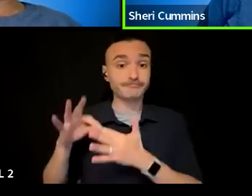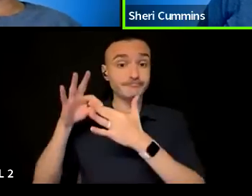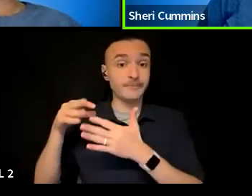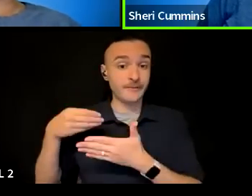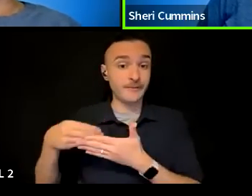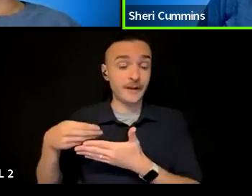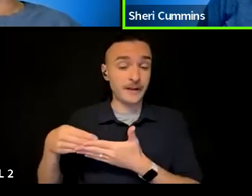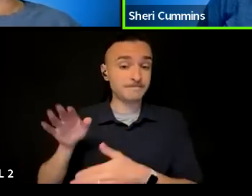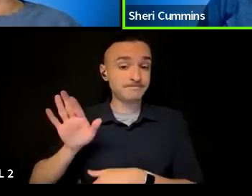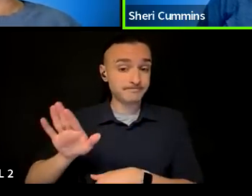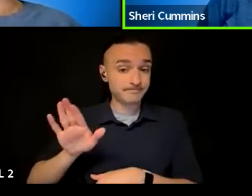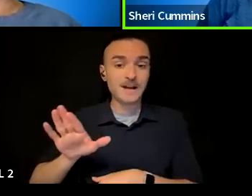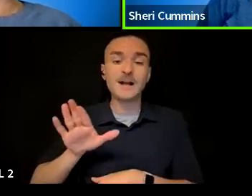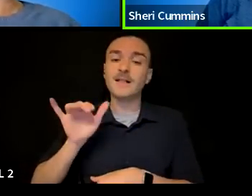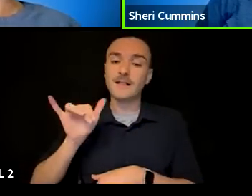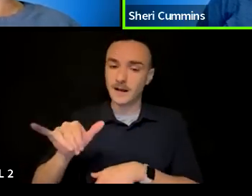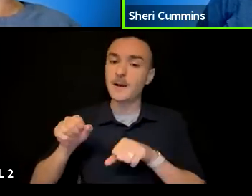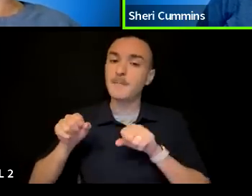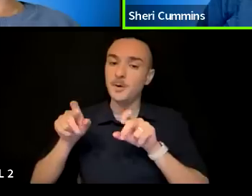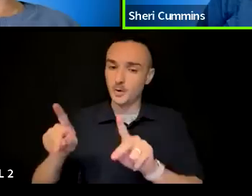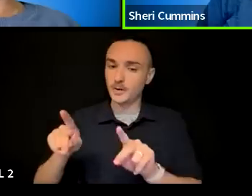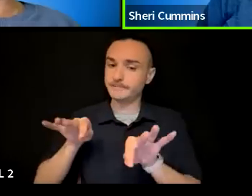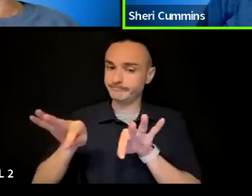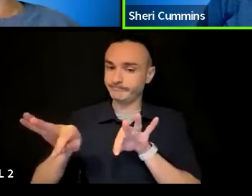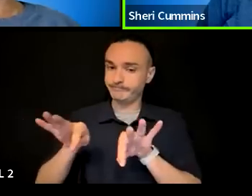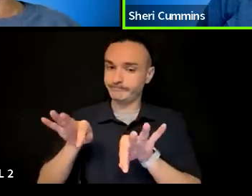will clearly state what those